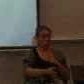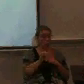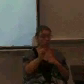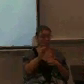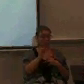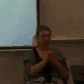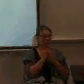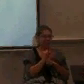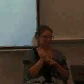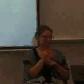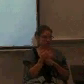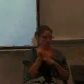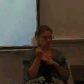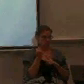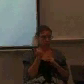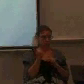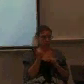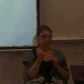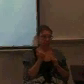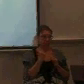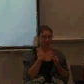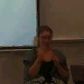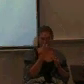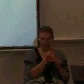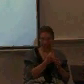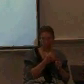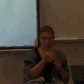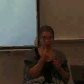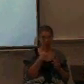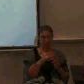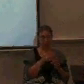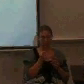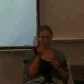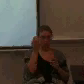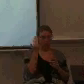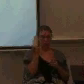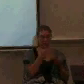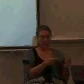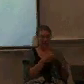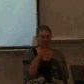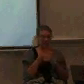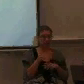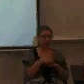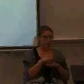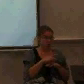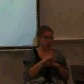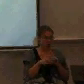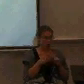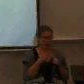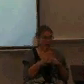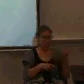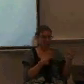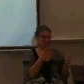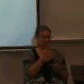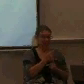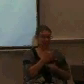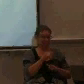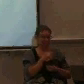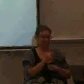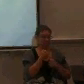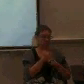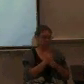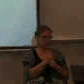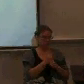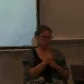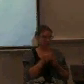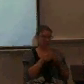that's the conditions that we understand were occurring on Earth when the planet formed, right? It formed very hot